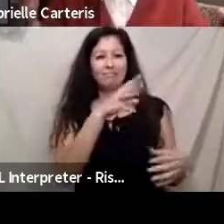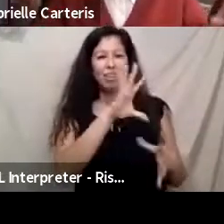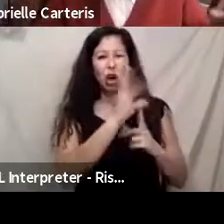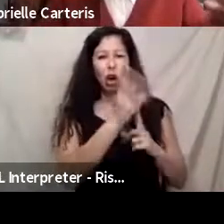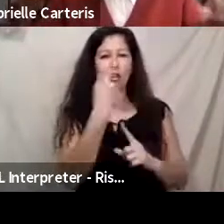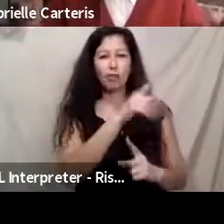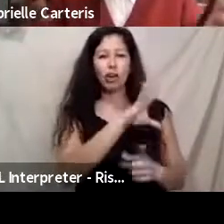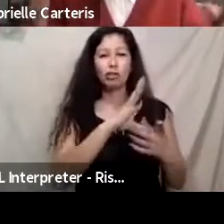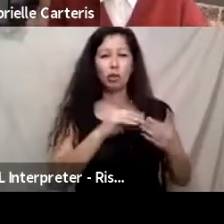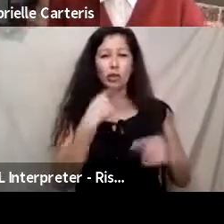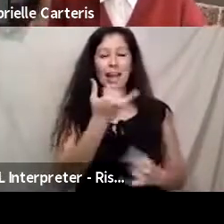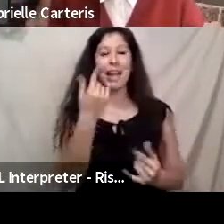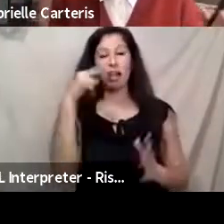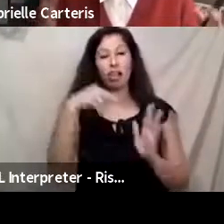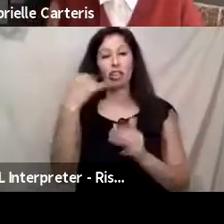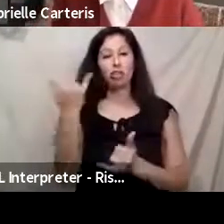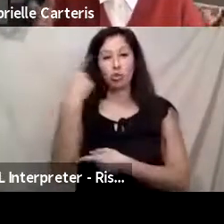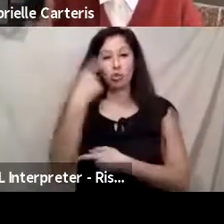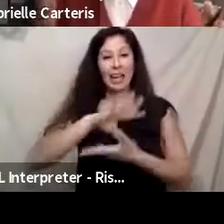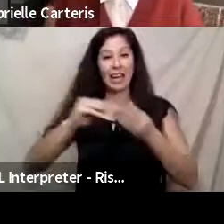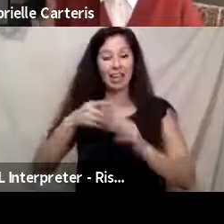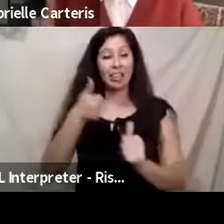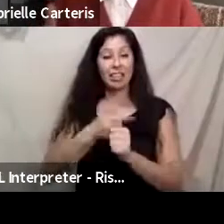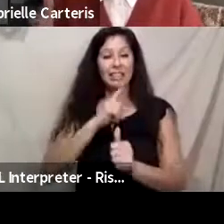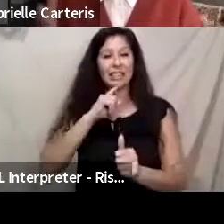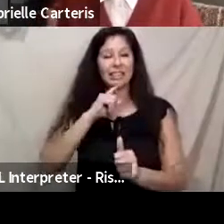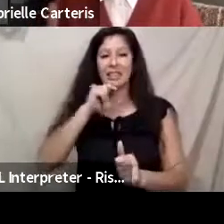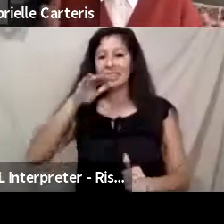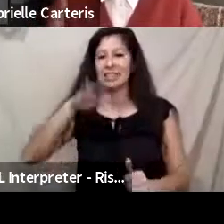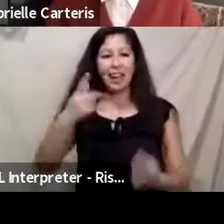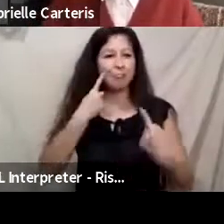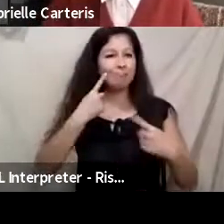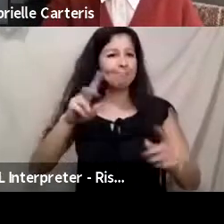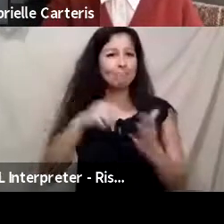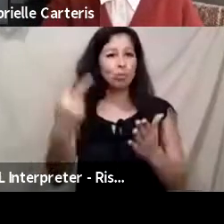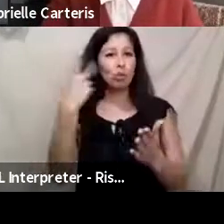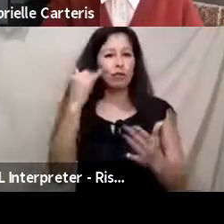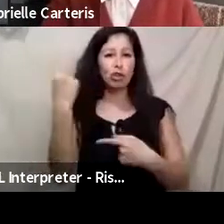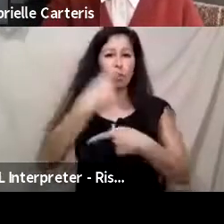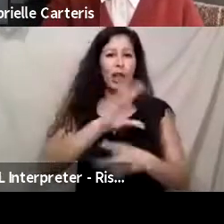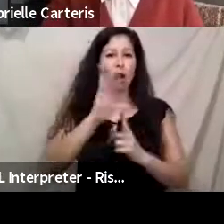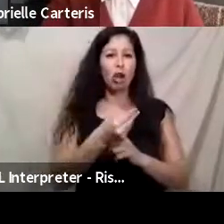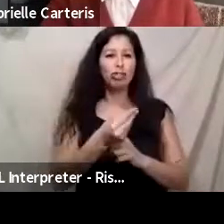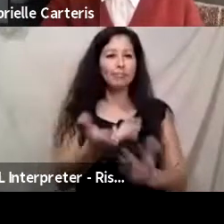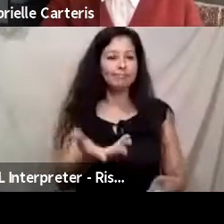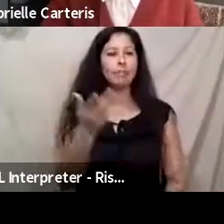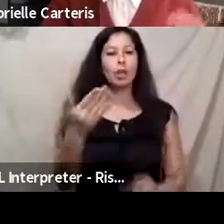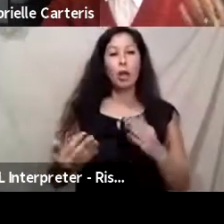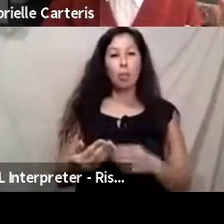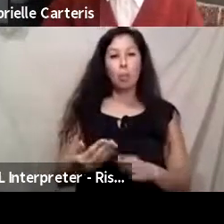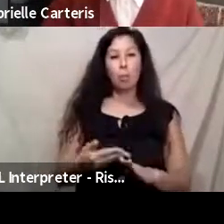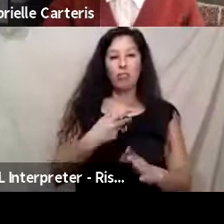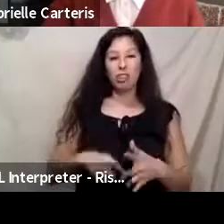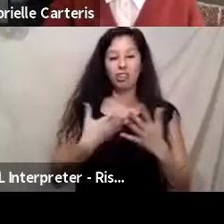actually look at how today's narrative has yet to be a true reflection of the culture in today's programming. Before we kick off, I